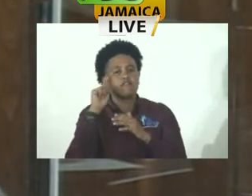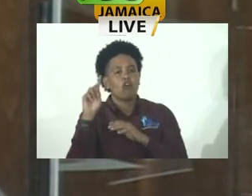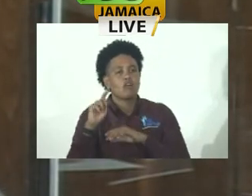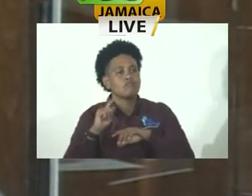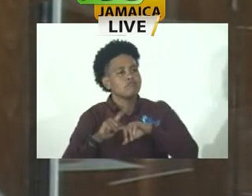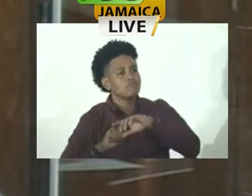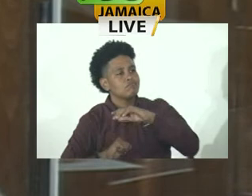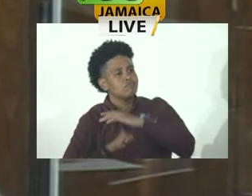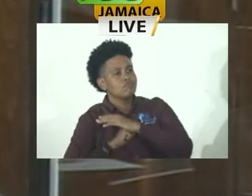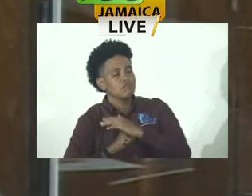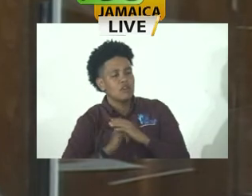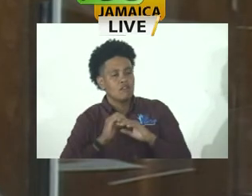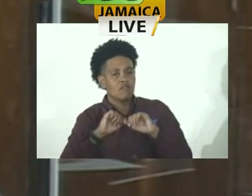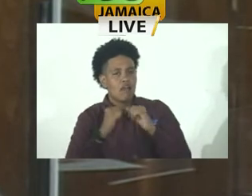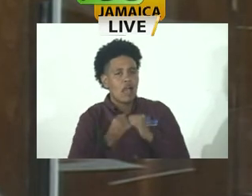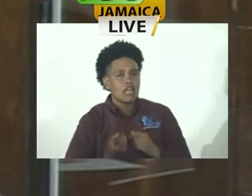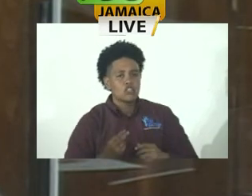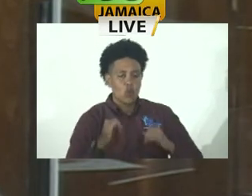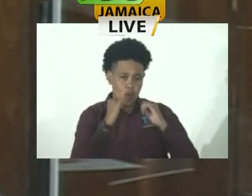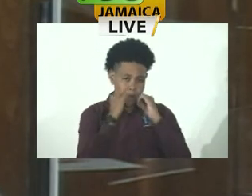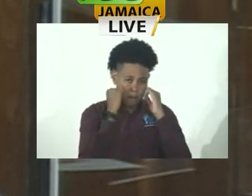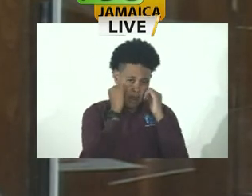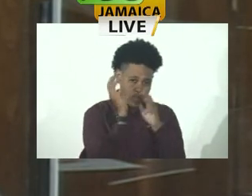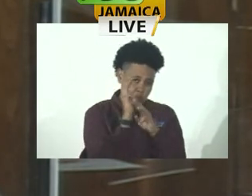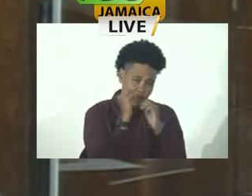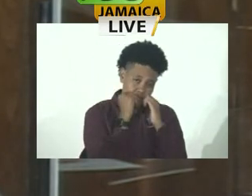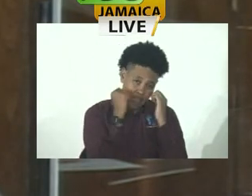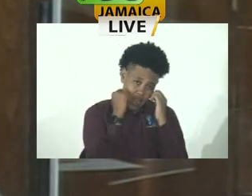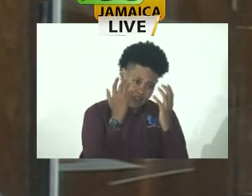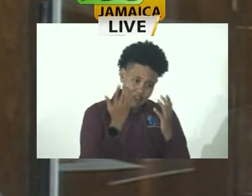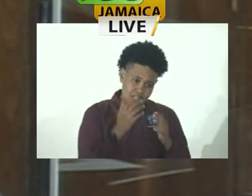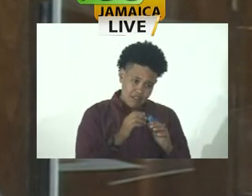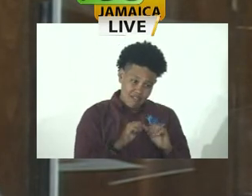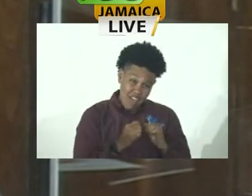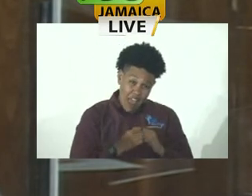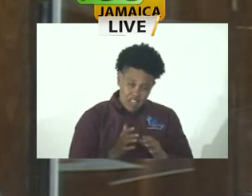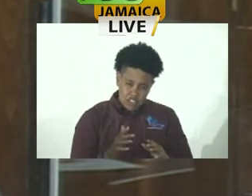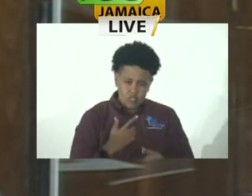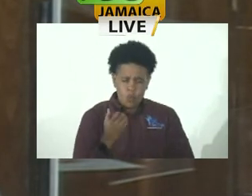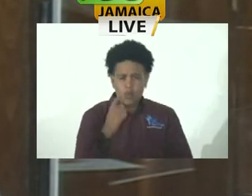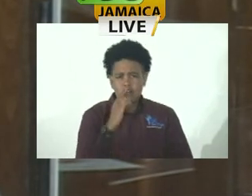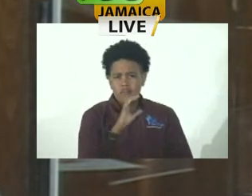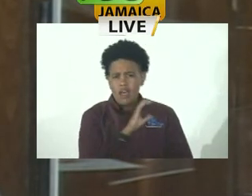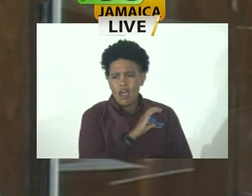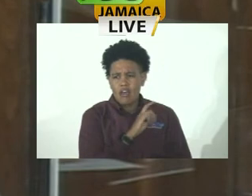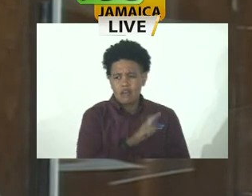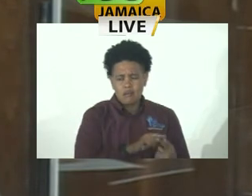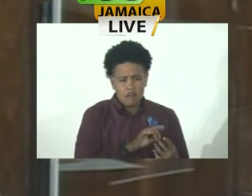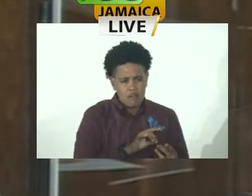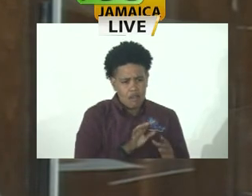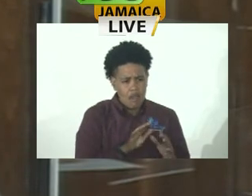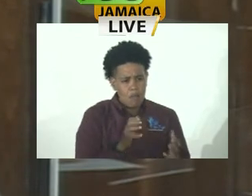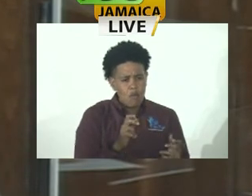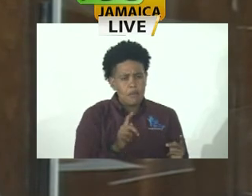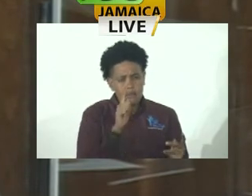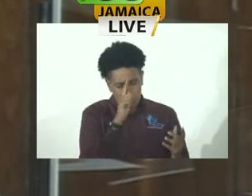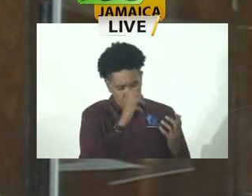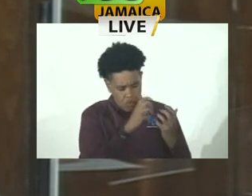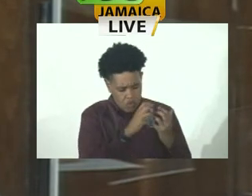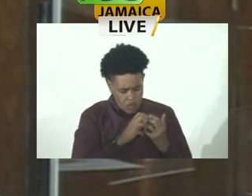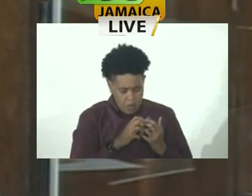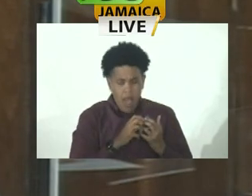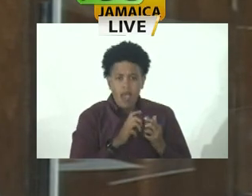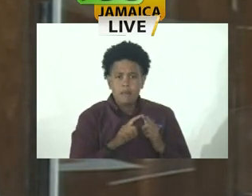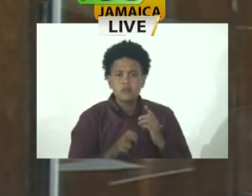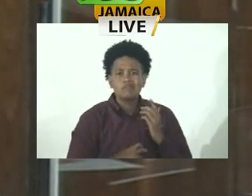violations or mass burn violations you want to have a carrot and a stick yes and you want people to comply but the